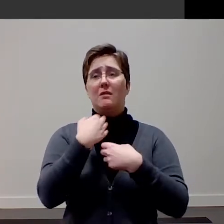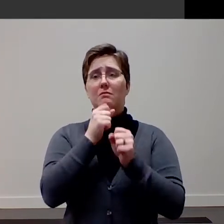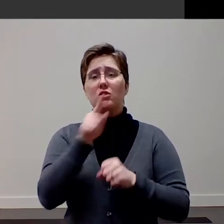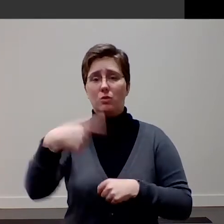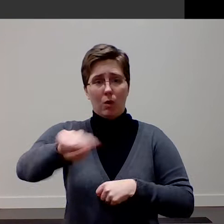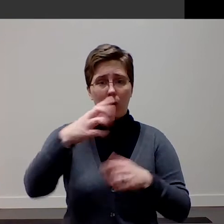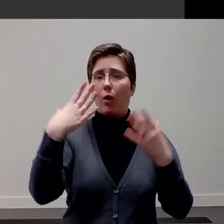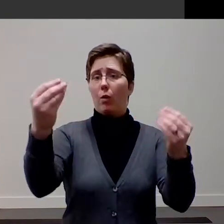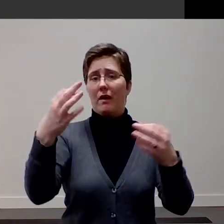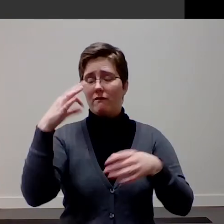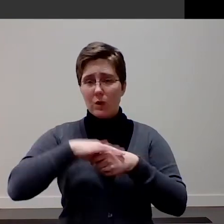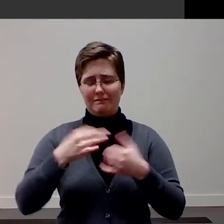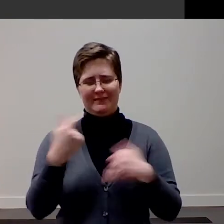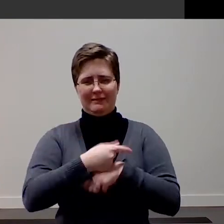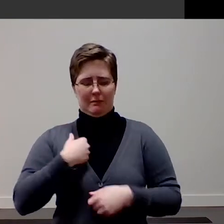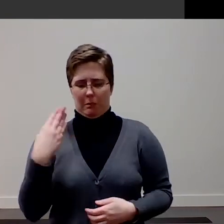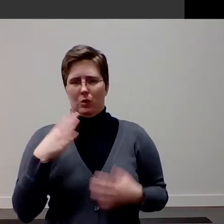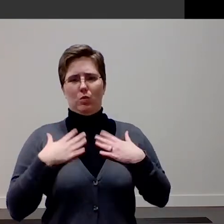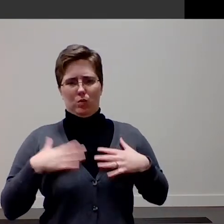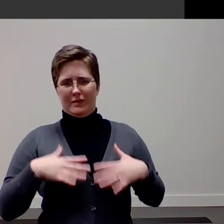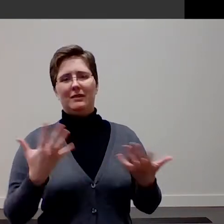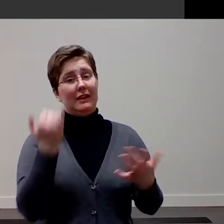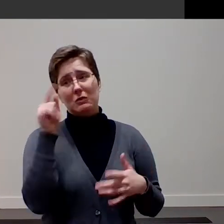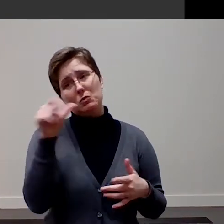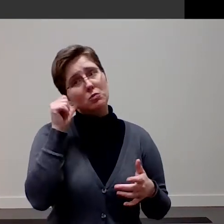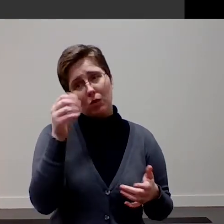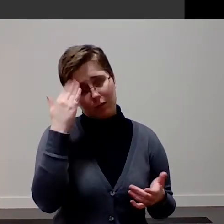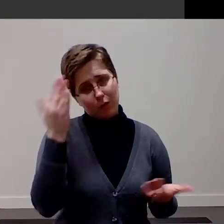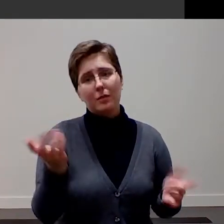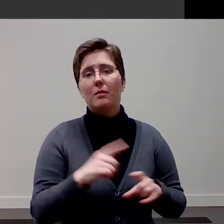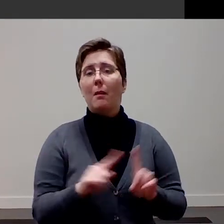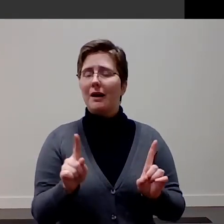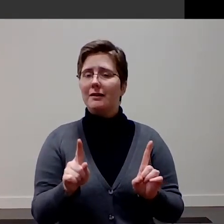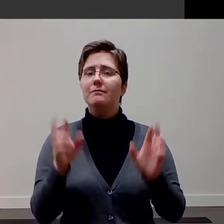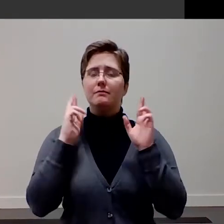votes. I'm wearing blue today, just in case you don't know.